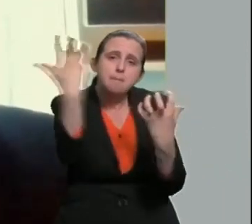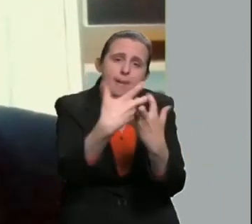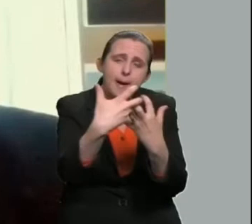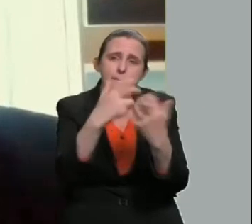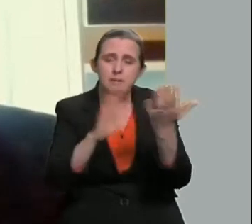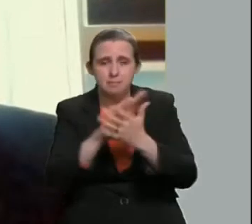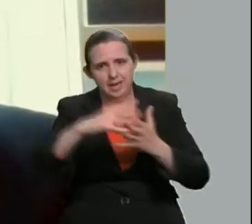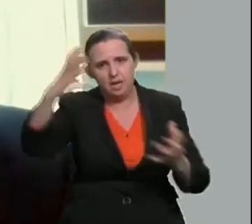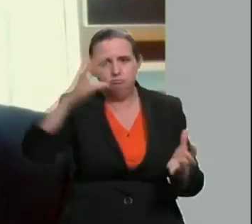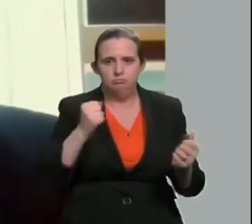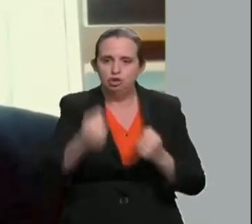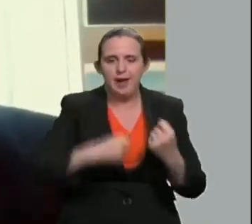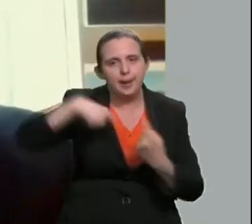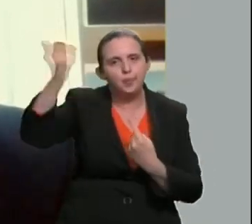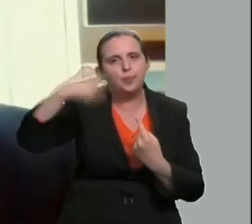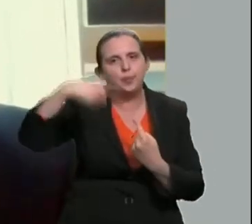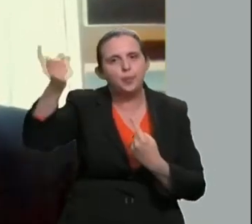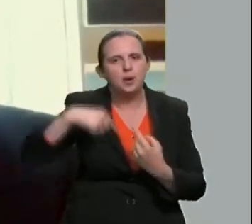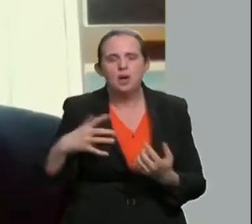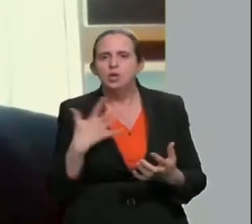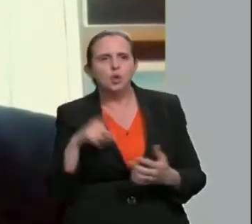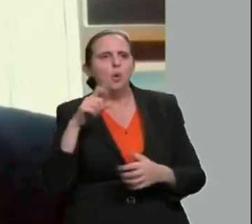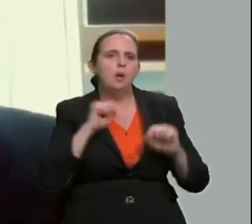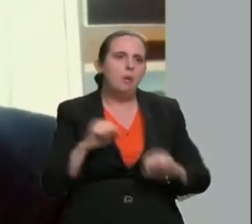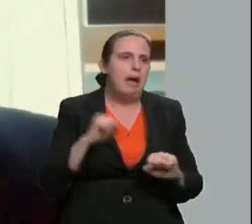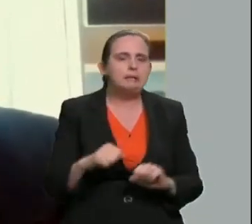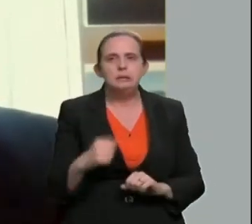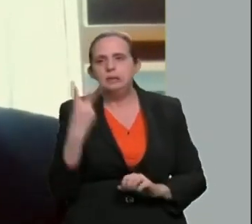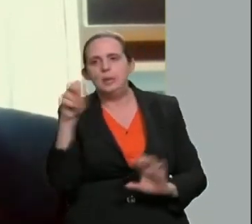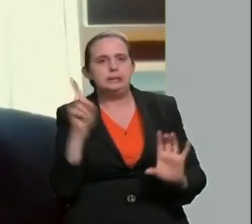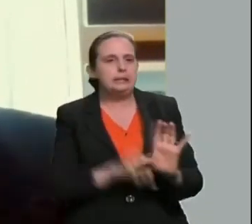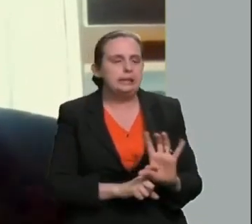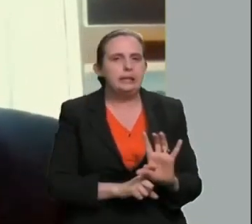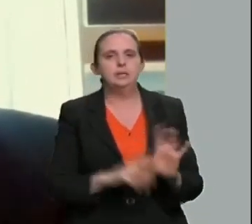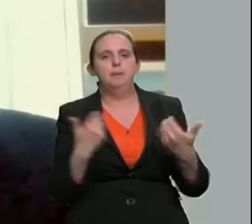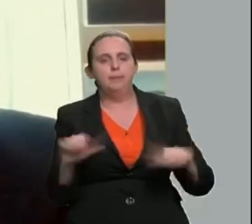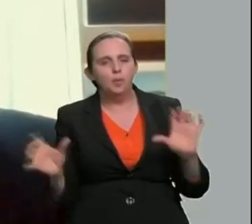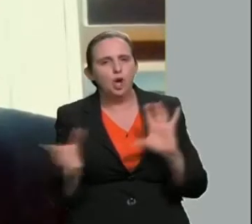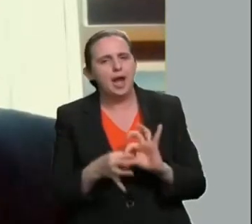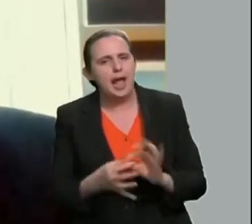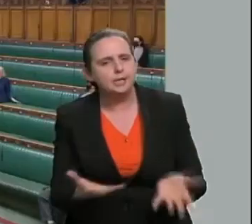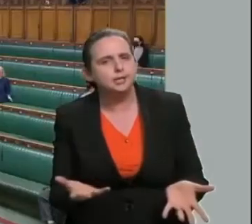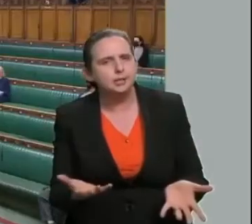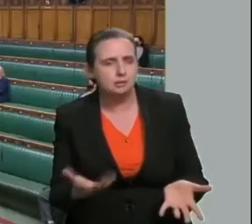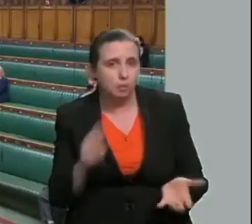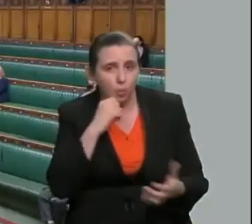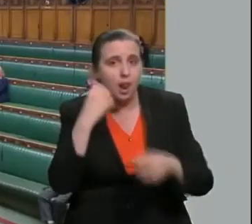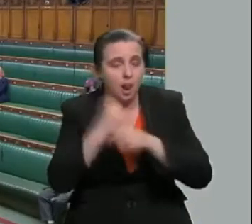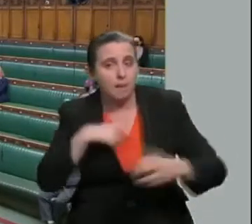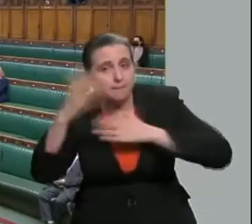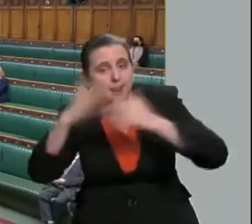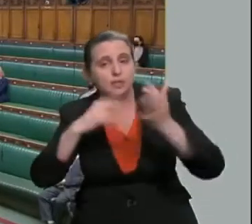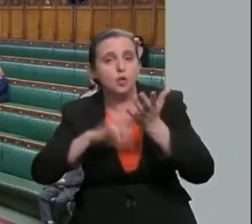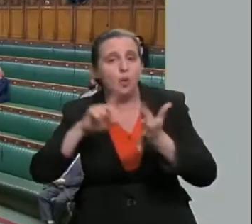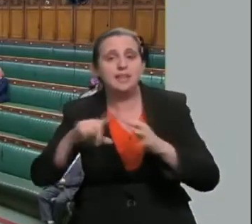that our region is not forced to wait another couple of decades for 21st century rail connectivity? Prime Minister.